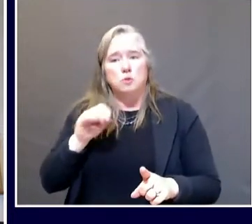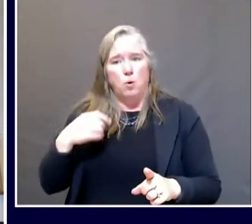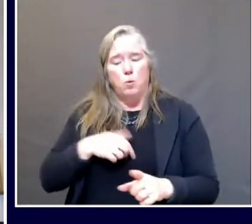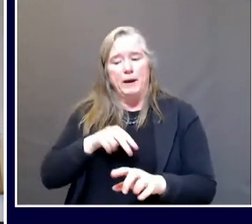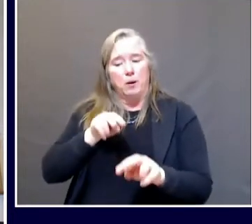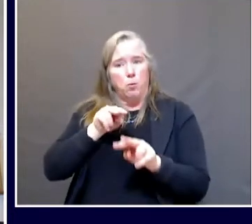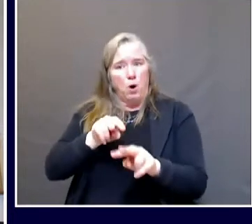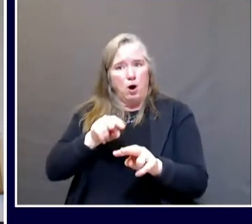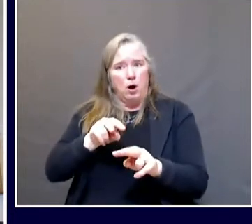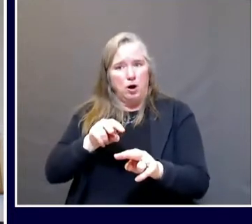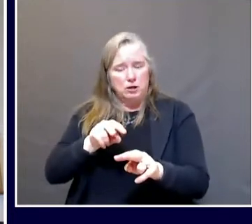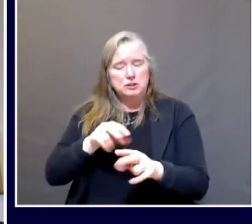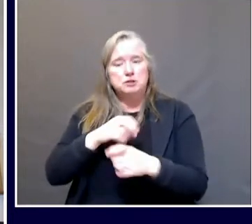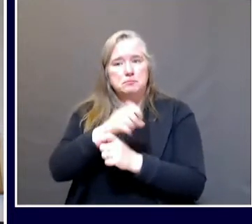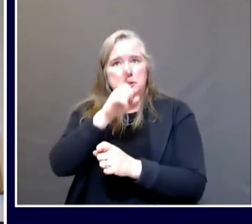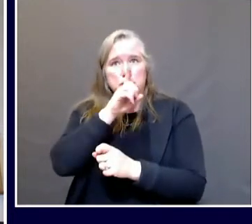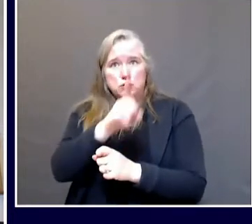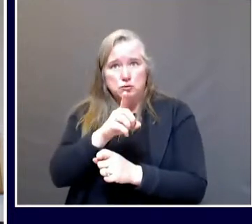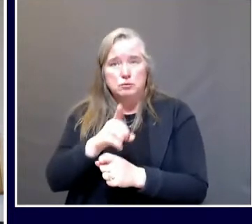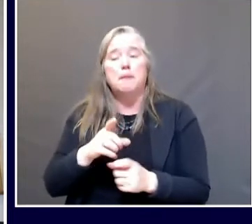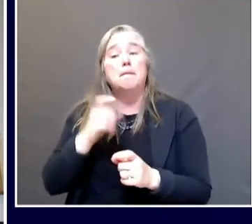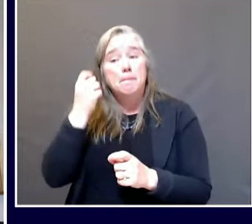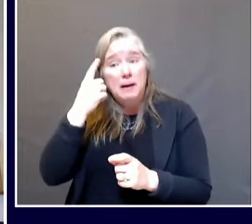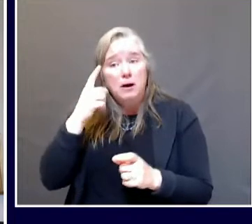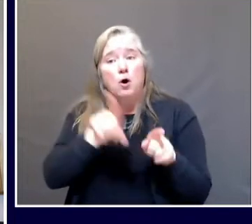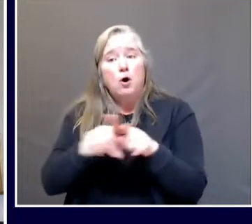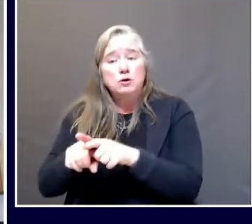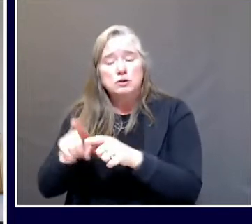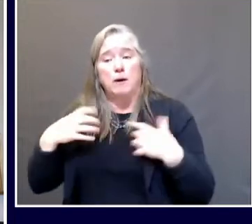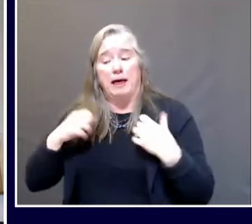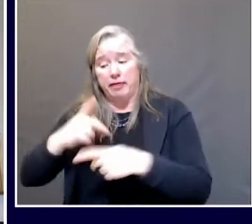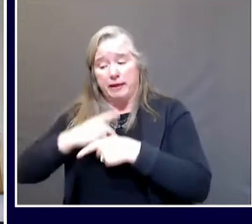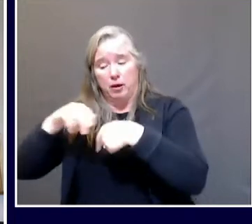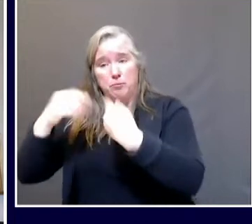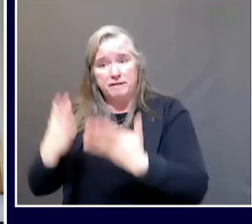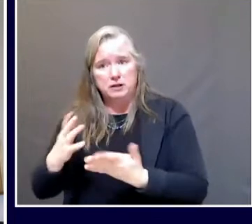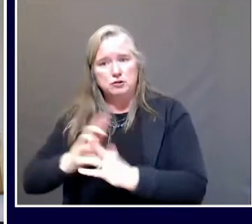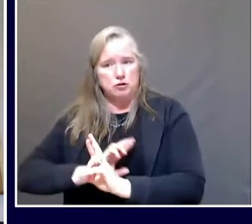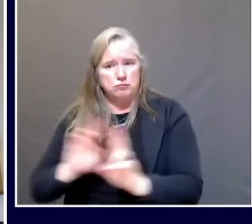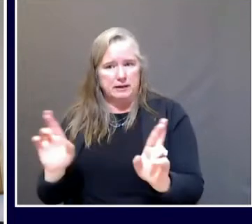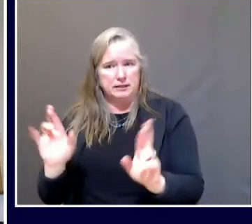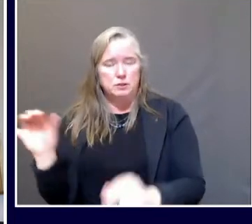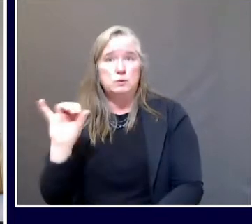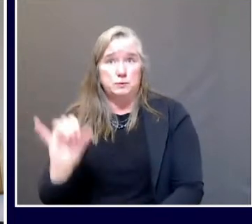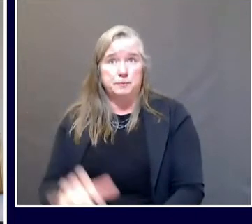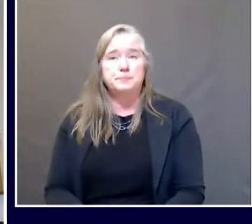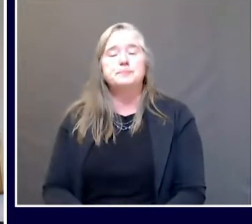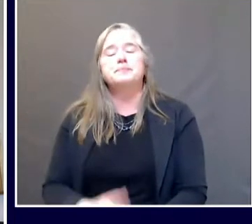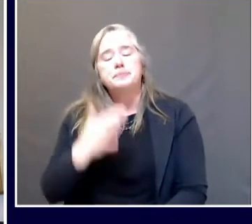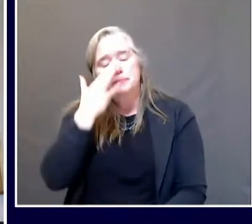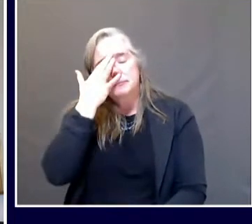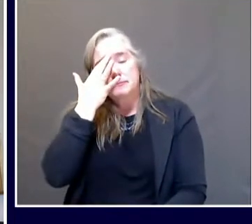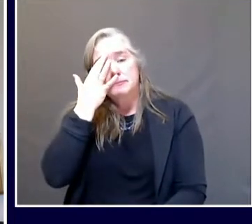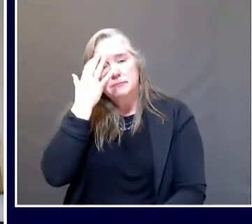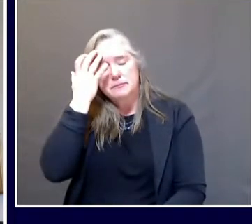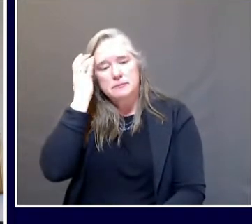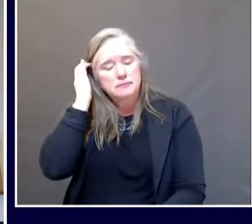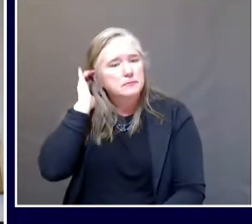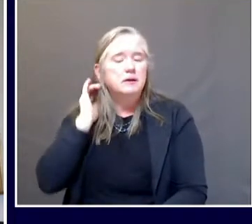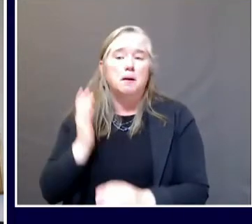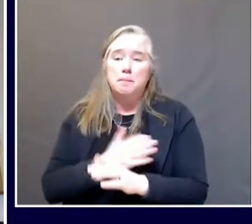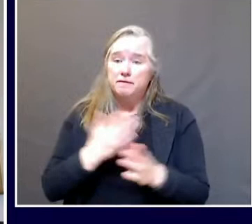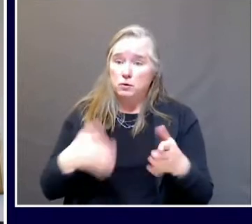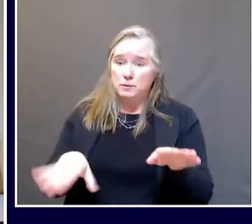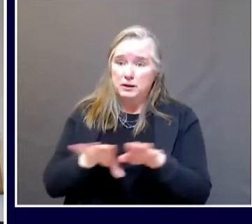much. Thanks, Bob. I want to wrap up with a couple of things today. The first is, let me take